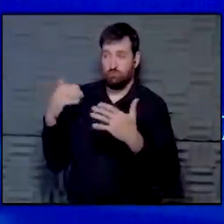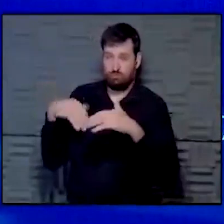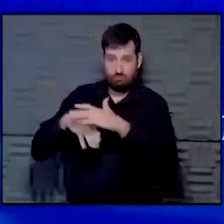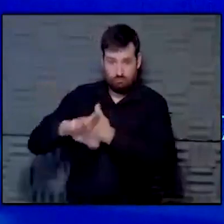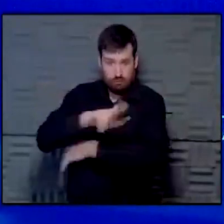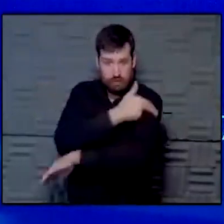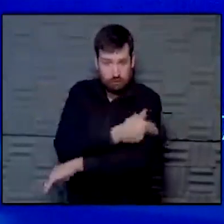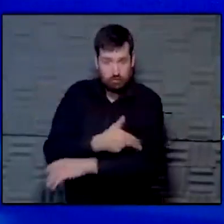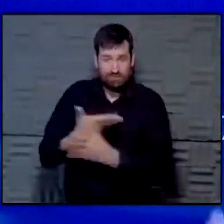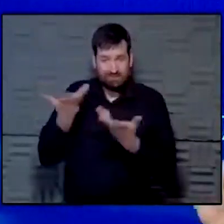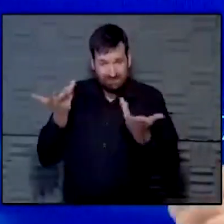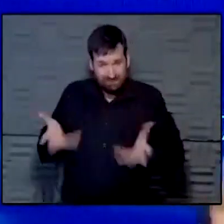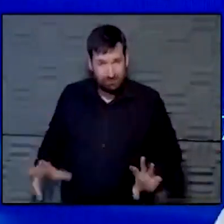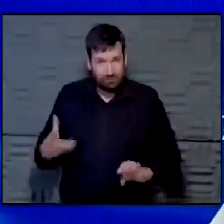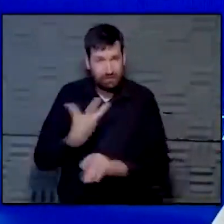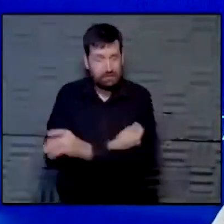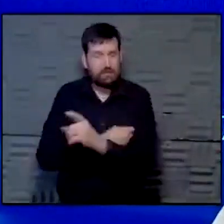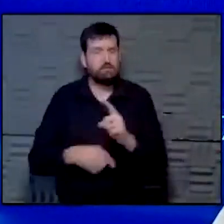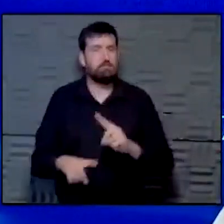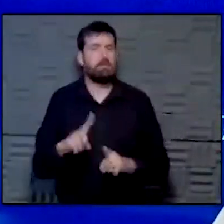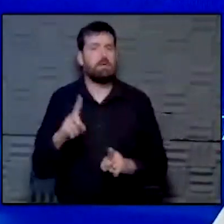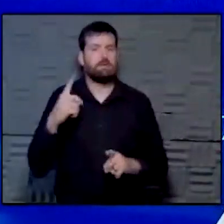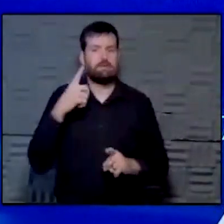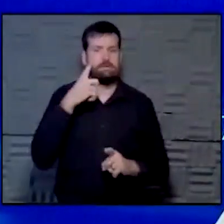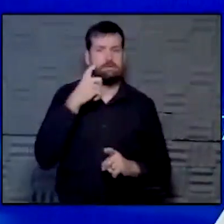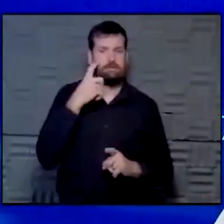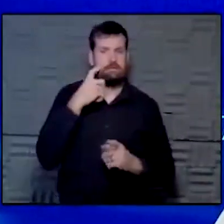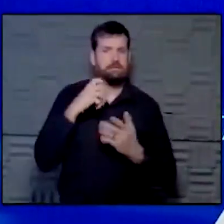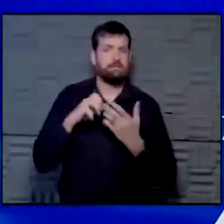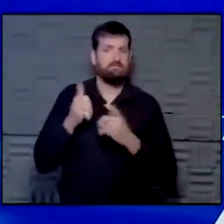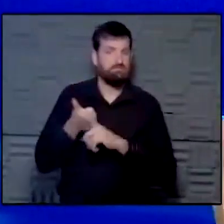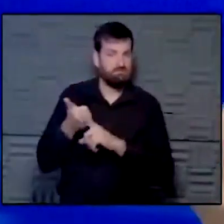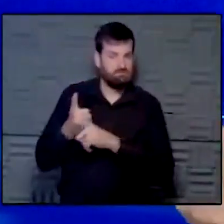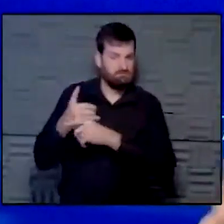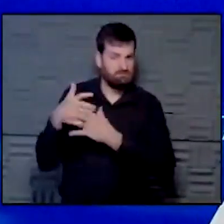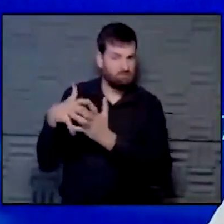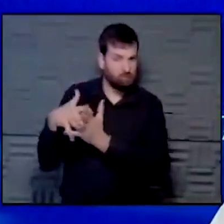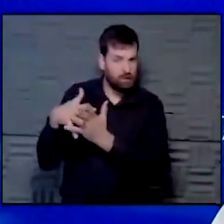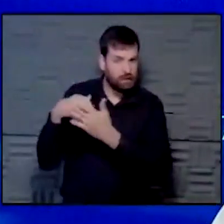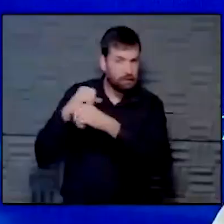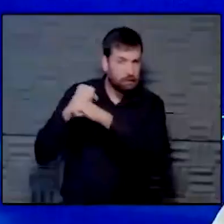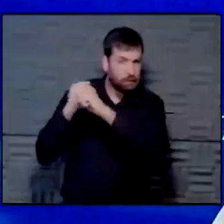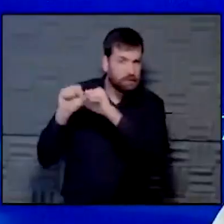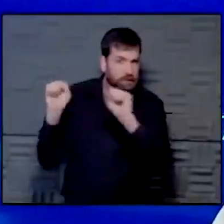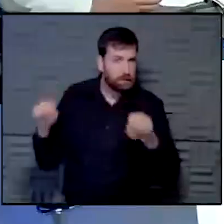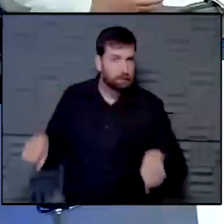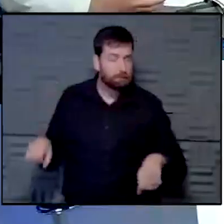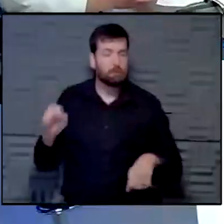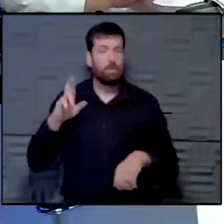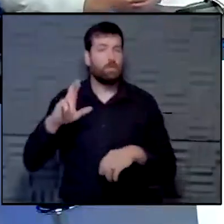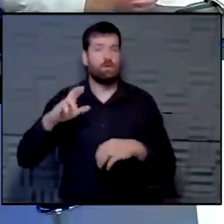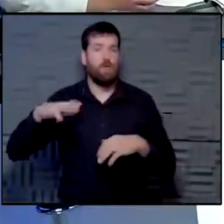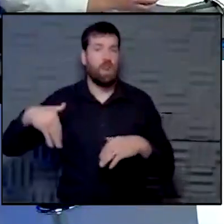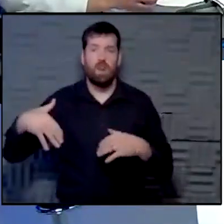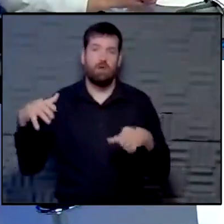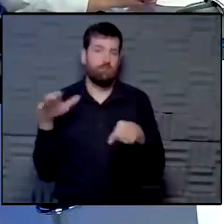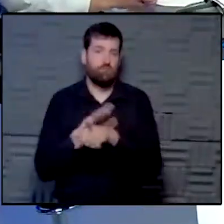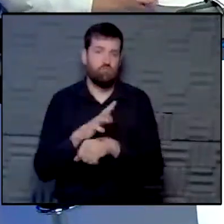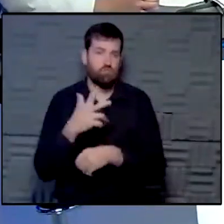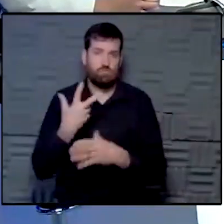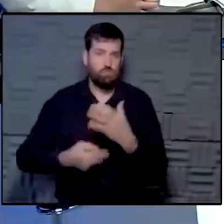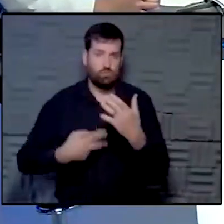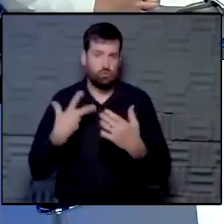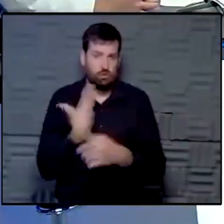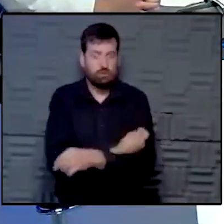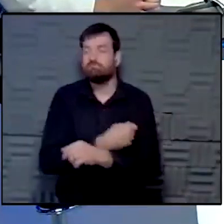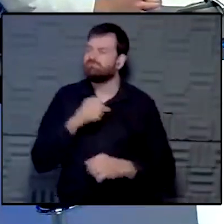COVID-19 who have been vaccinated, but we think that there's little question of how immunocompromised they are, and they may have only had 1 of the 2 shots. Yeah, and it's really consistent with what